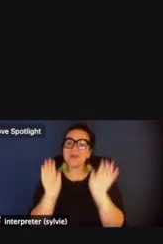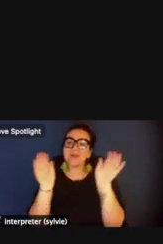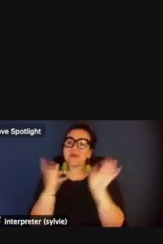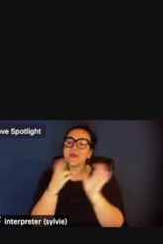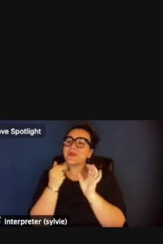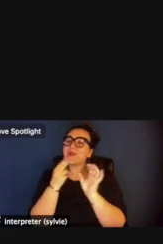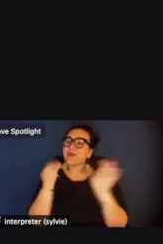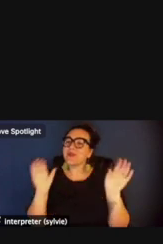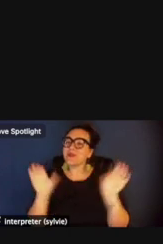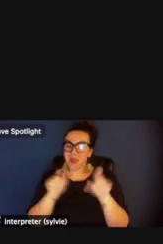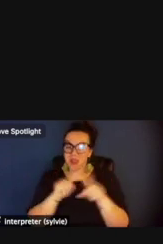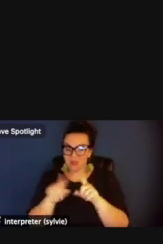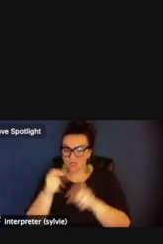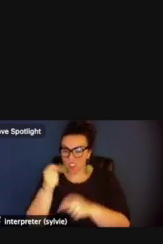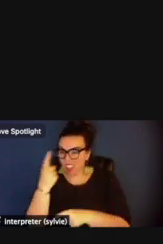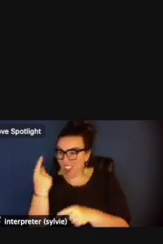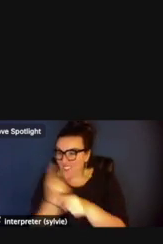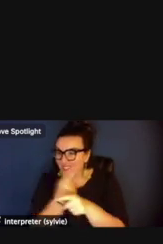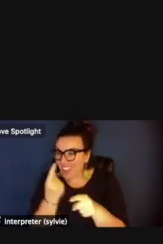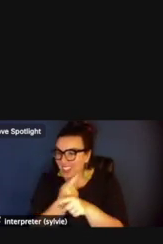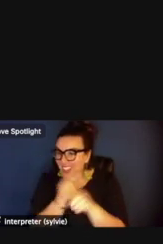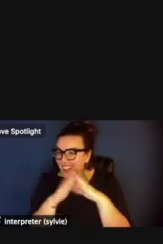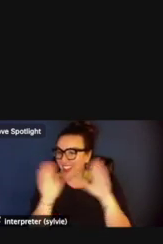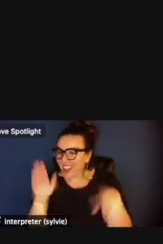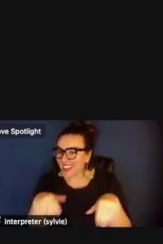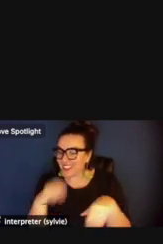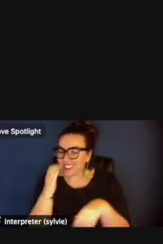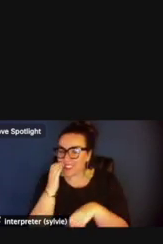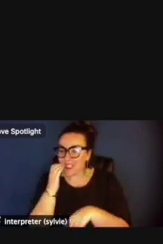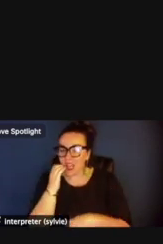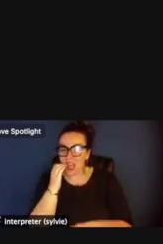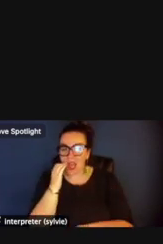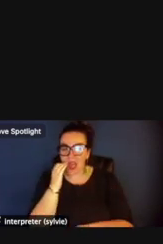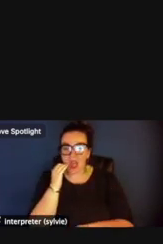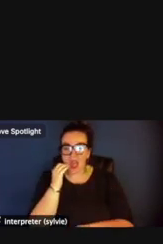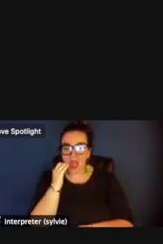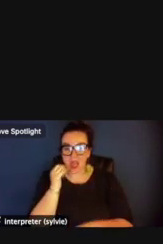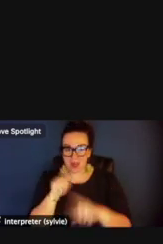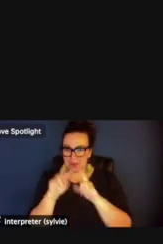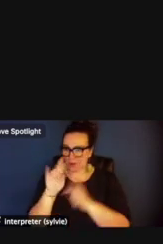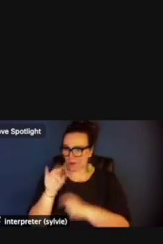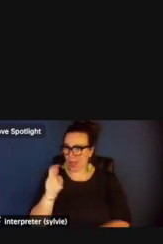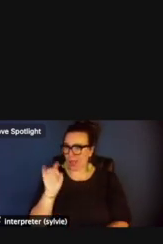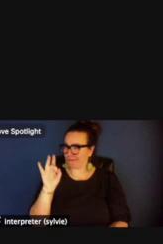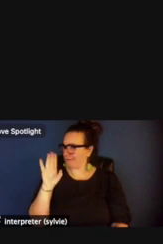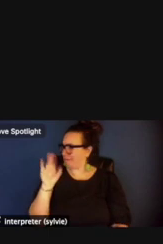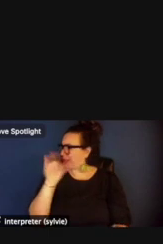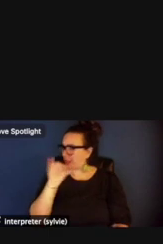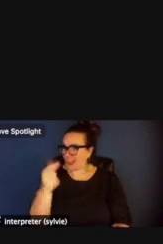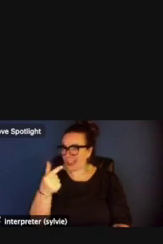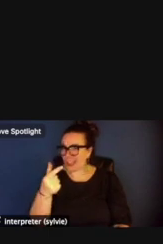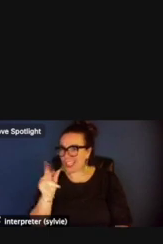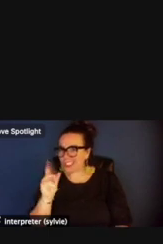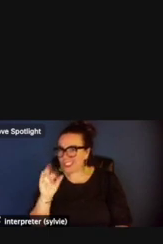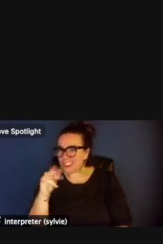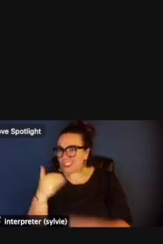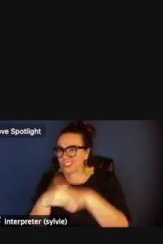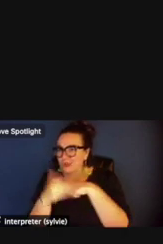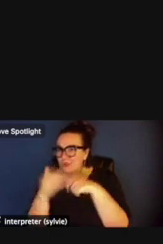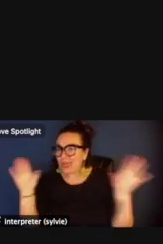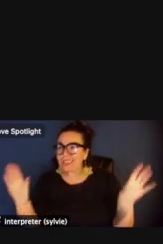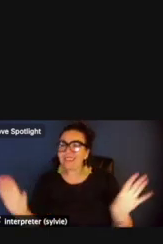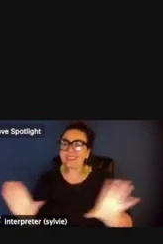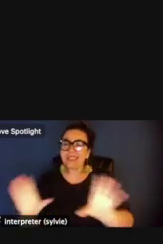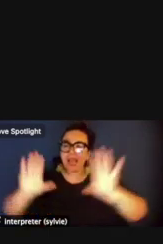they're regular houses. Right. But if you have, like Ryan said, they look like gingerbread houses, don't they? Yes. Very